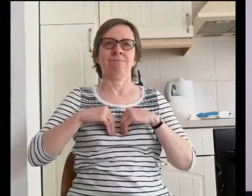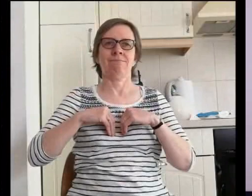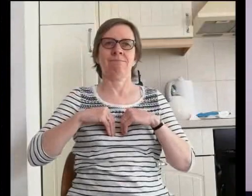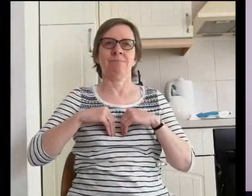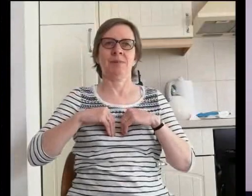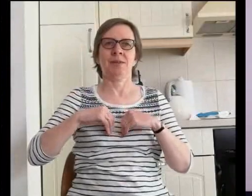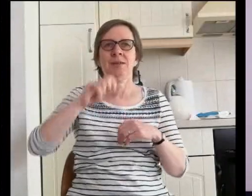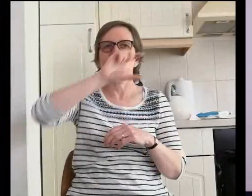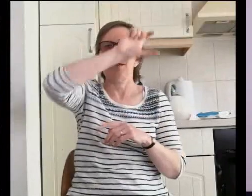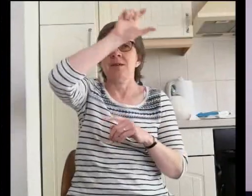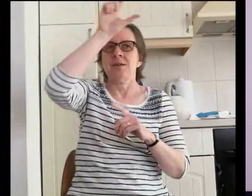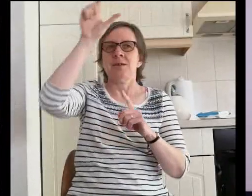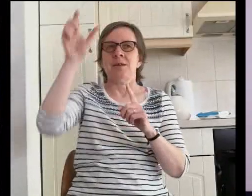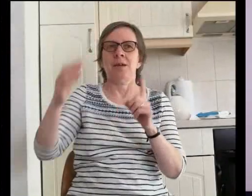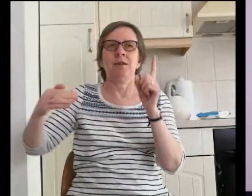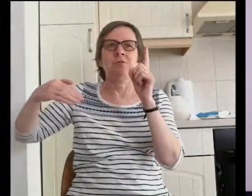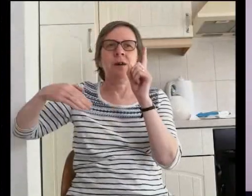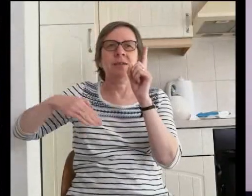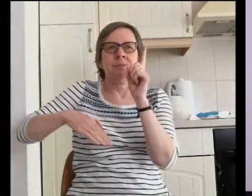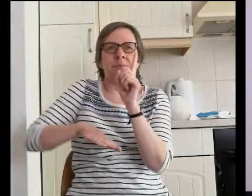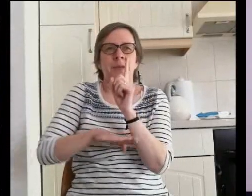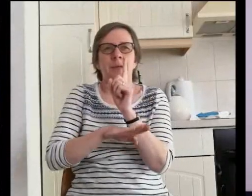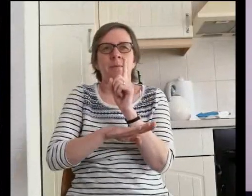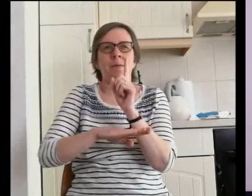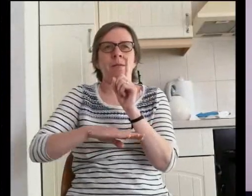within me, Christ be